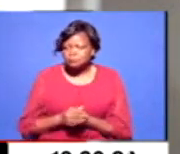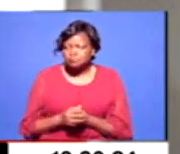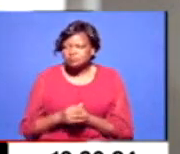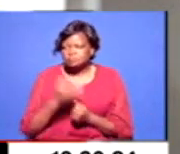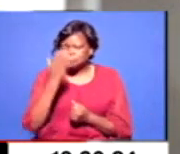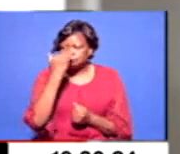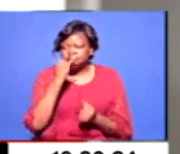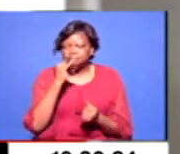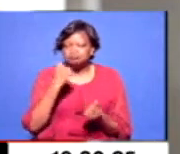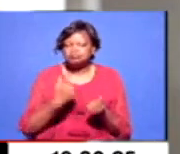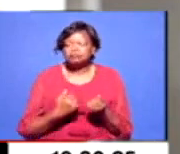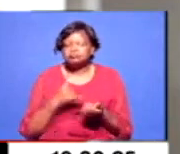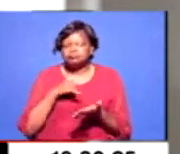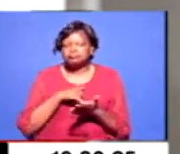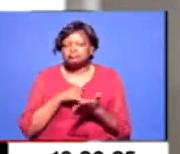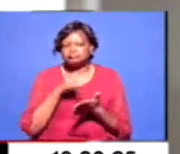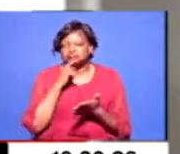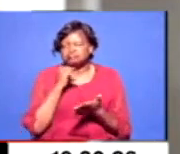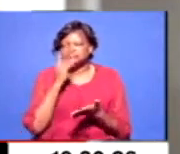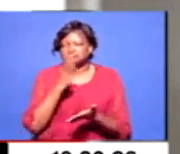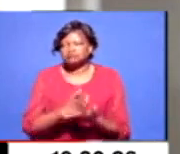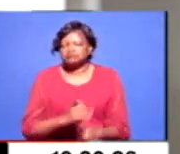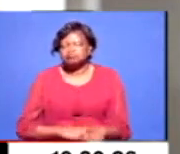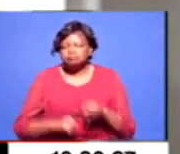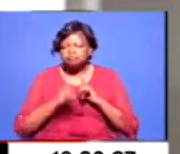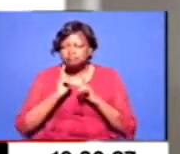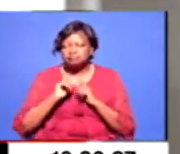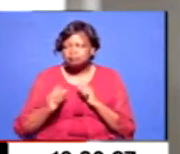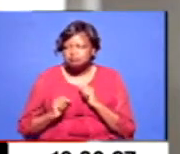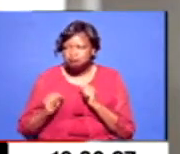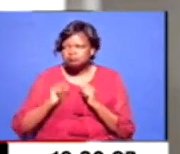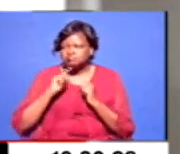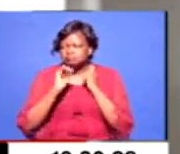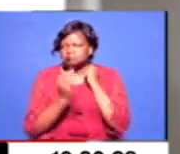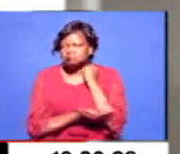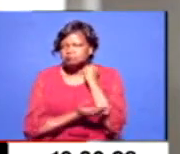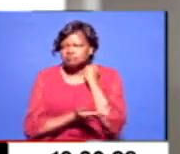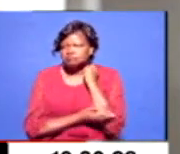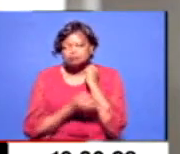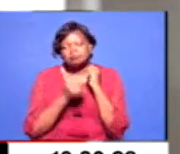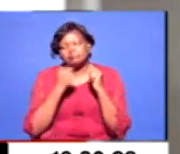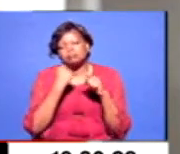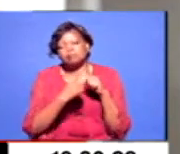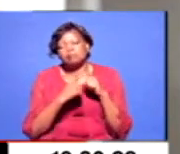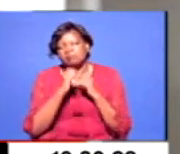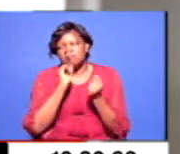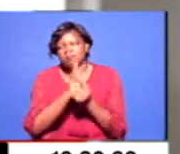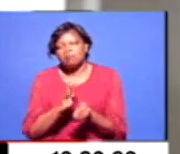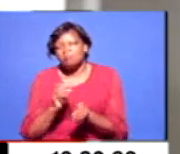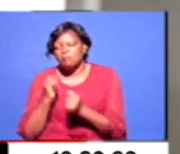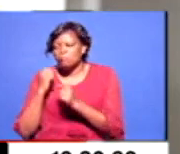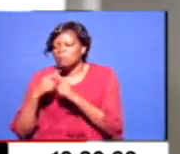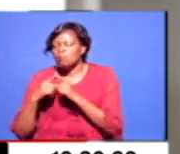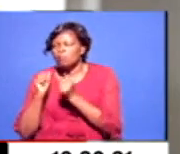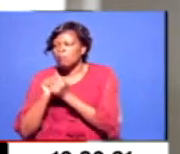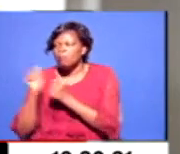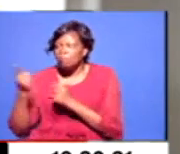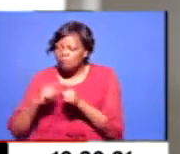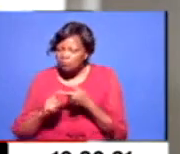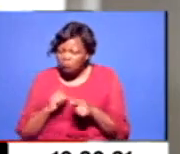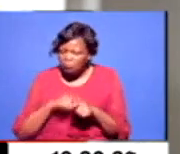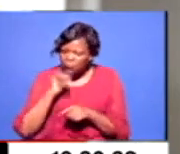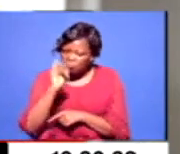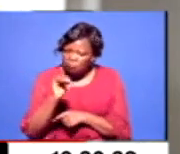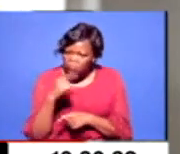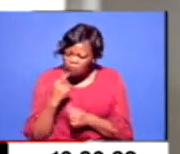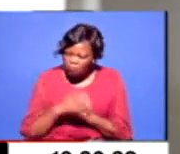boys, sometimes you talk to a girl who is pregnant, maybe 14, 15, 16 years old, and when you get to ask,